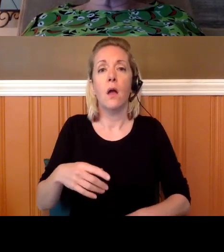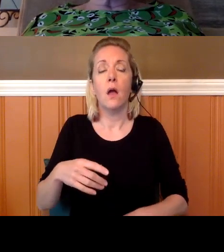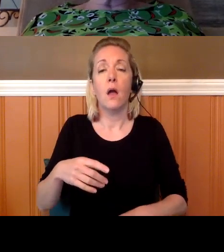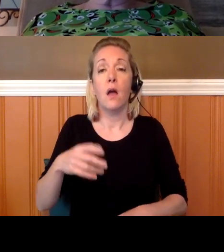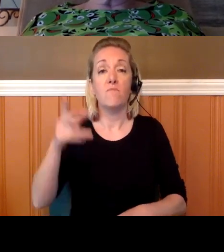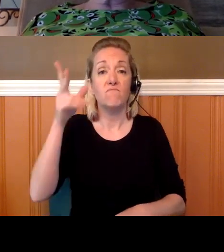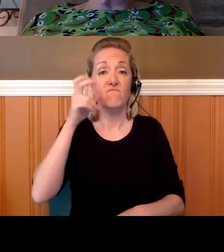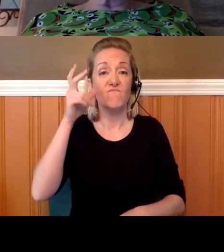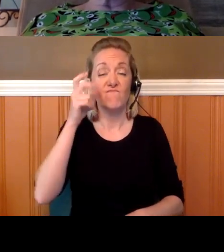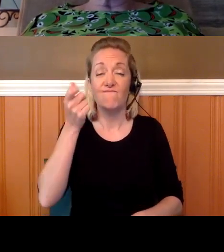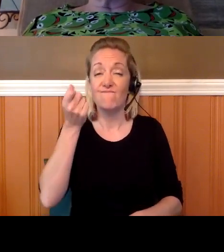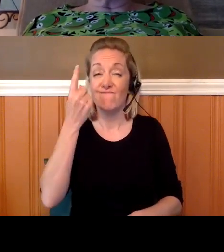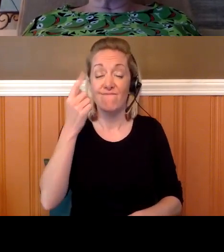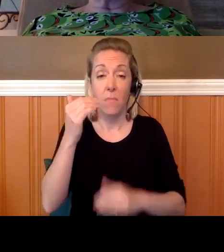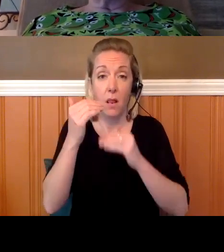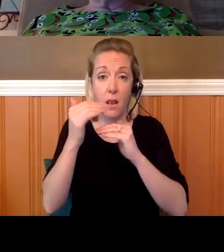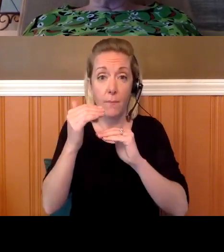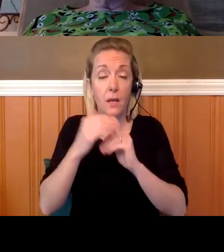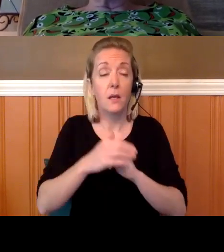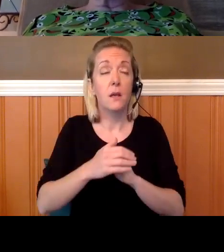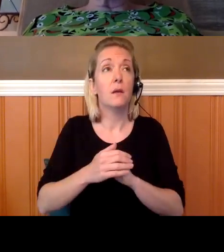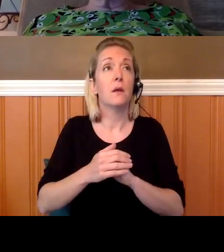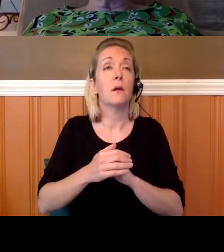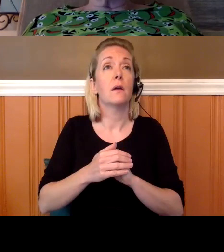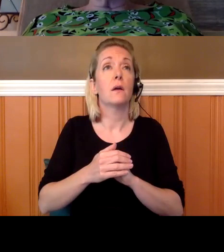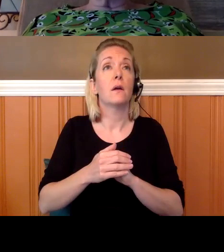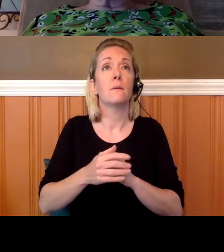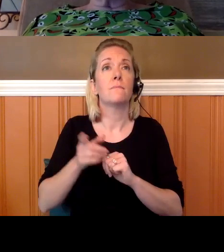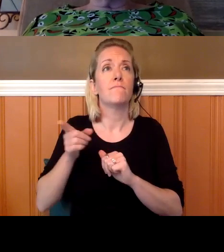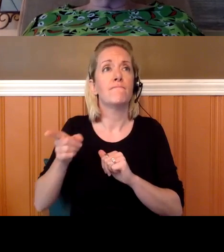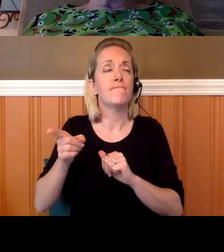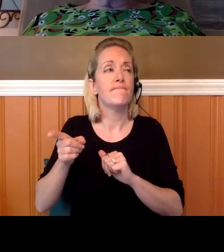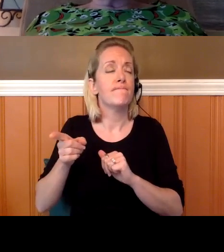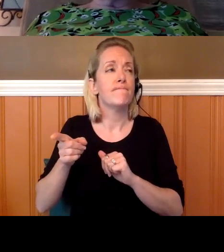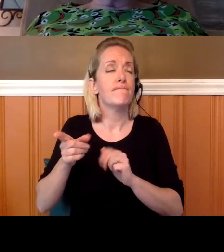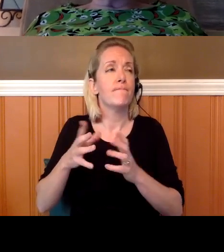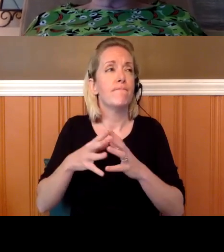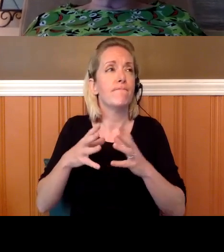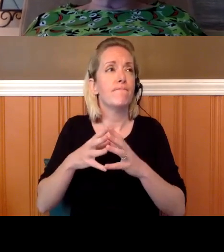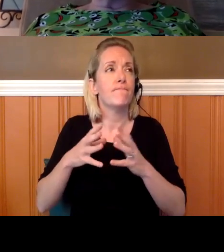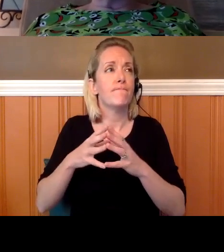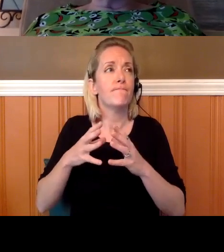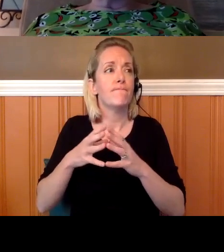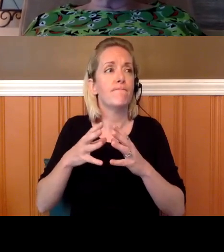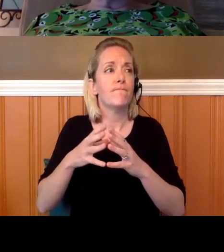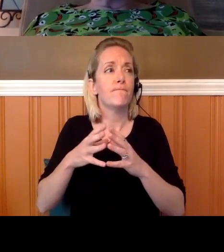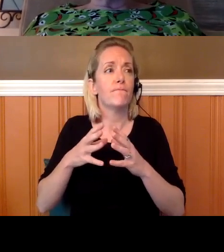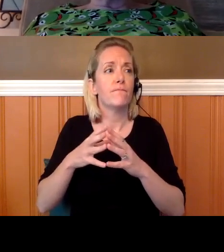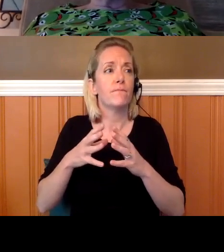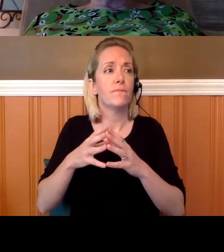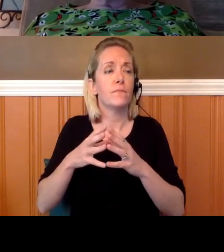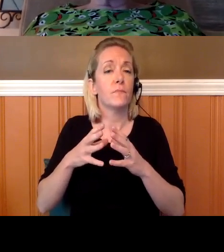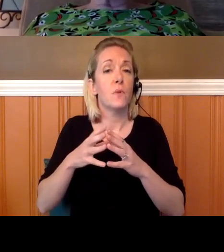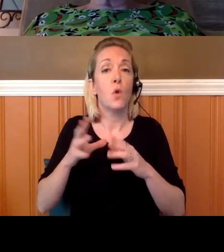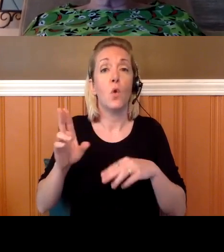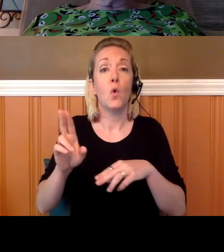words. He's not a child that maybe able to communicate on a